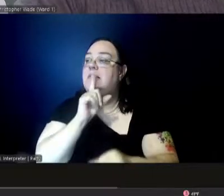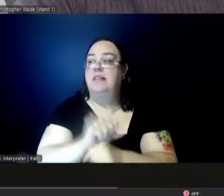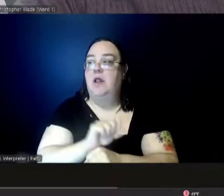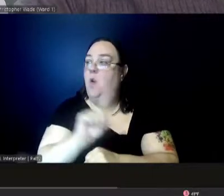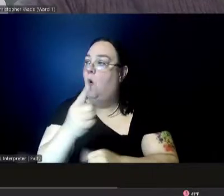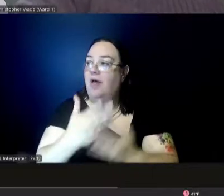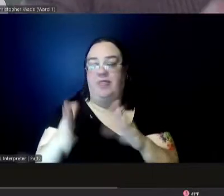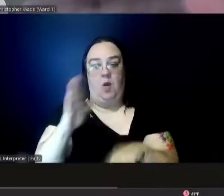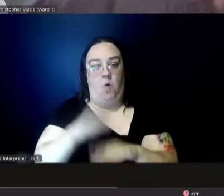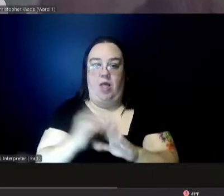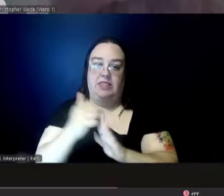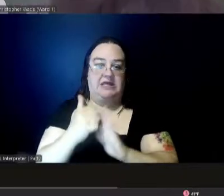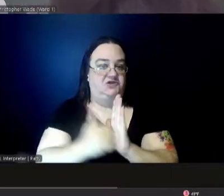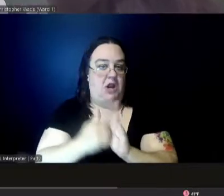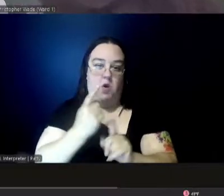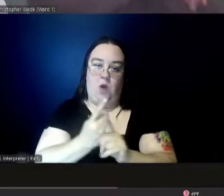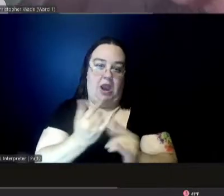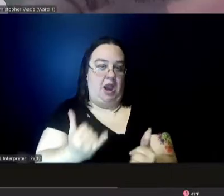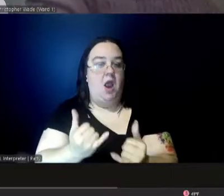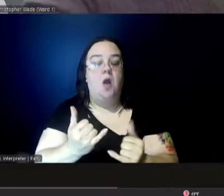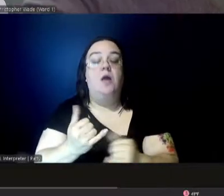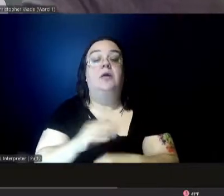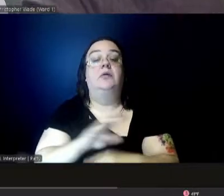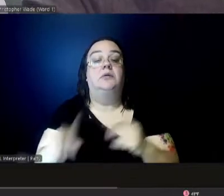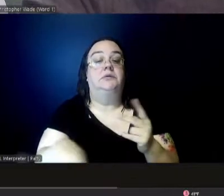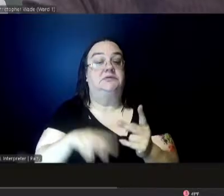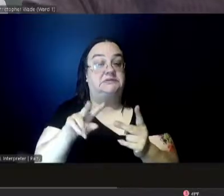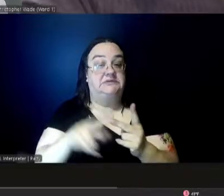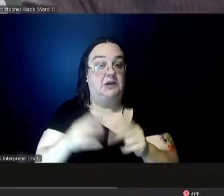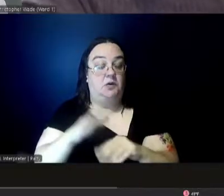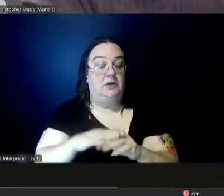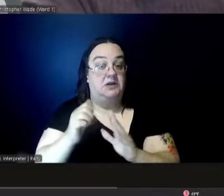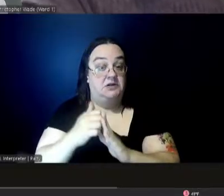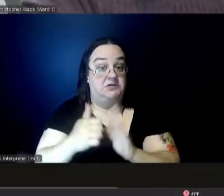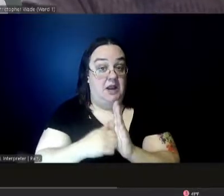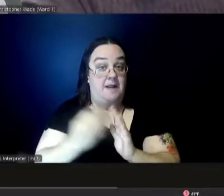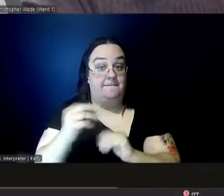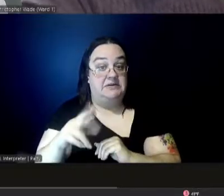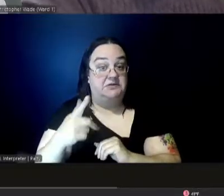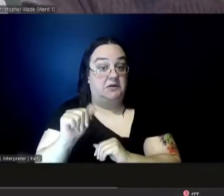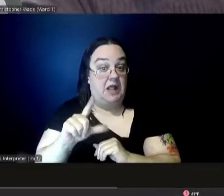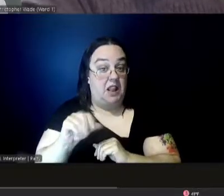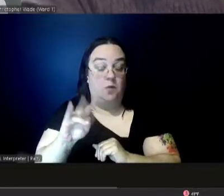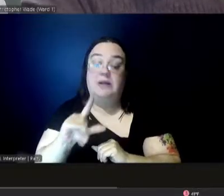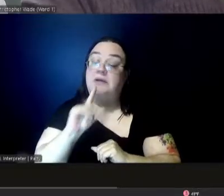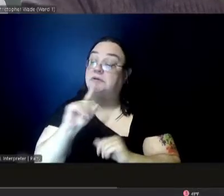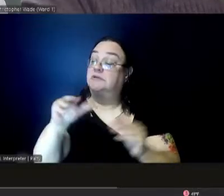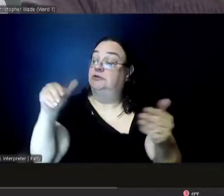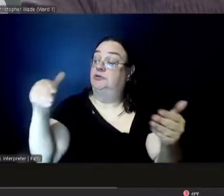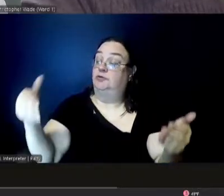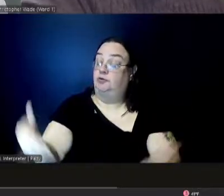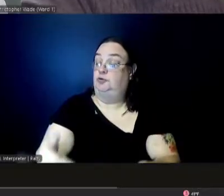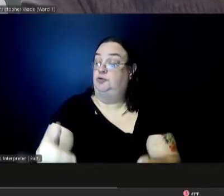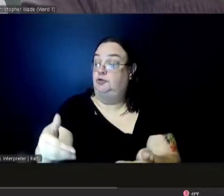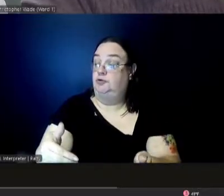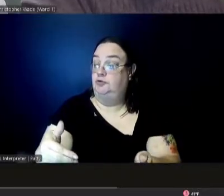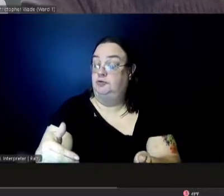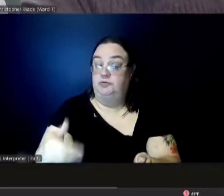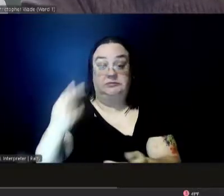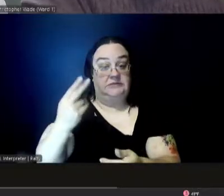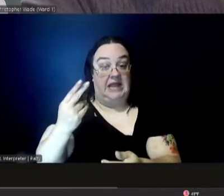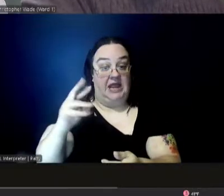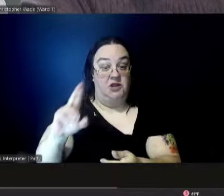agenda. Okay. The second thing I have on the agenda, Mr. Galloway, is the introduction of a charter amendment.